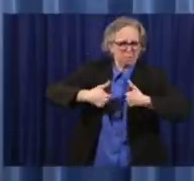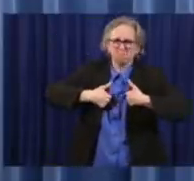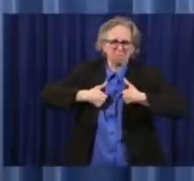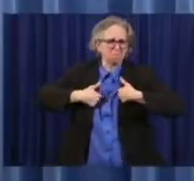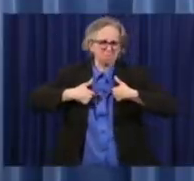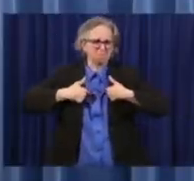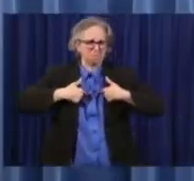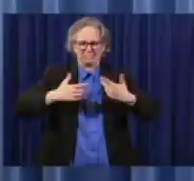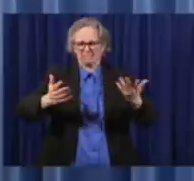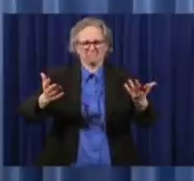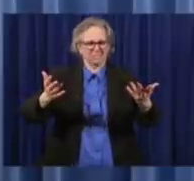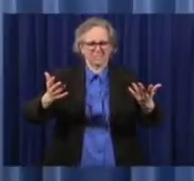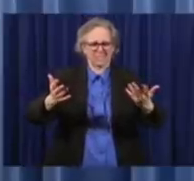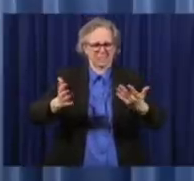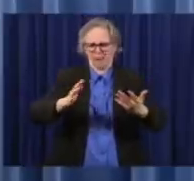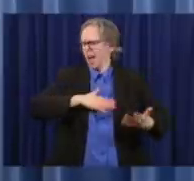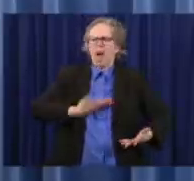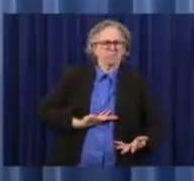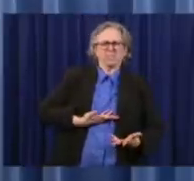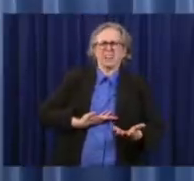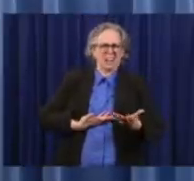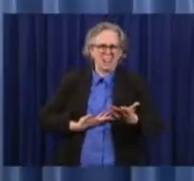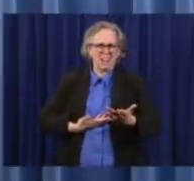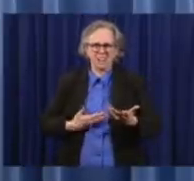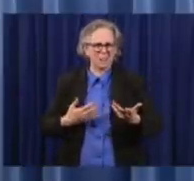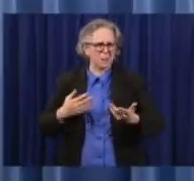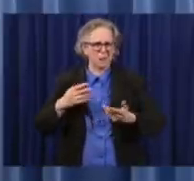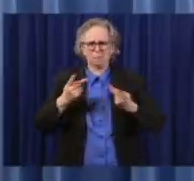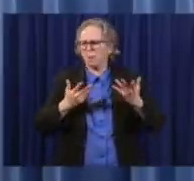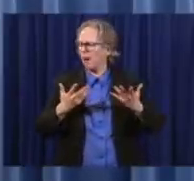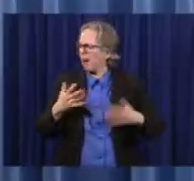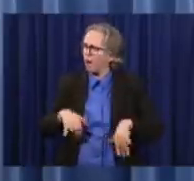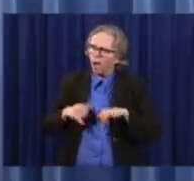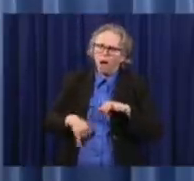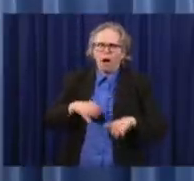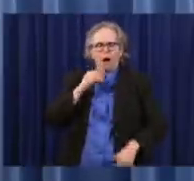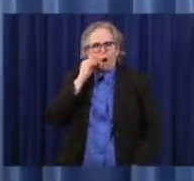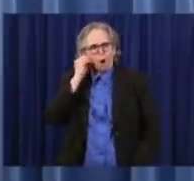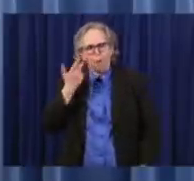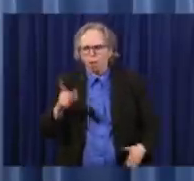People have been in their homes a long time. People have not been doing some of the things they want to do.